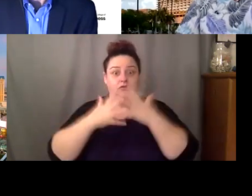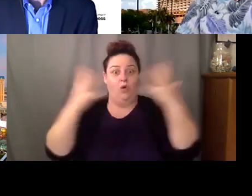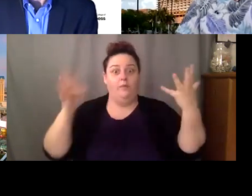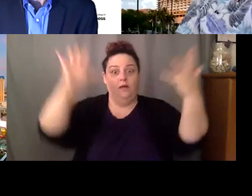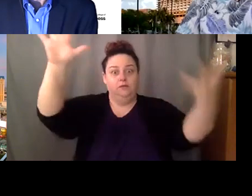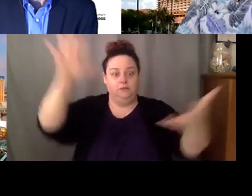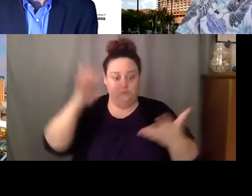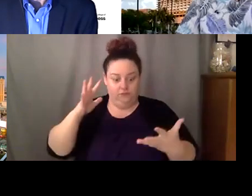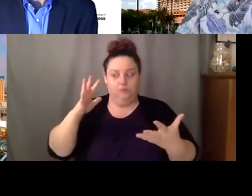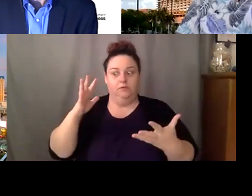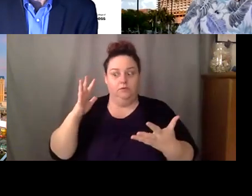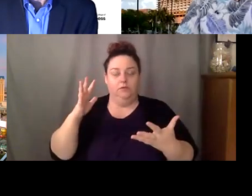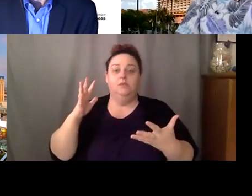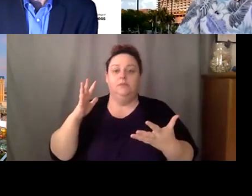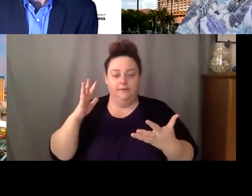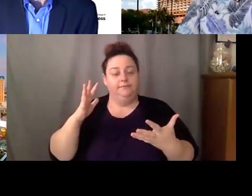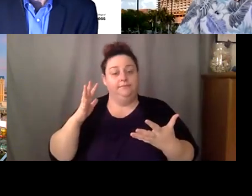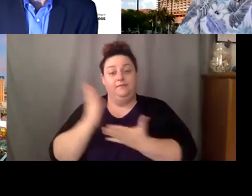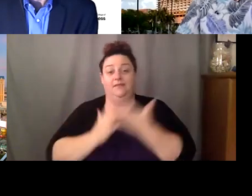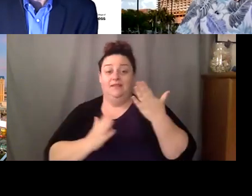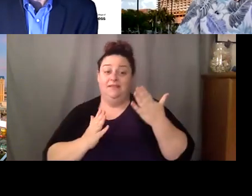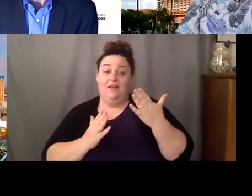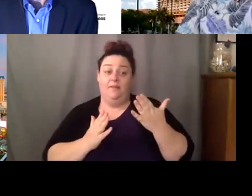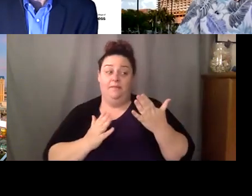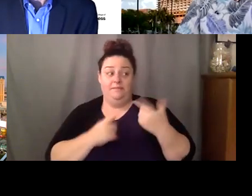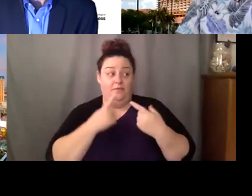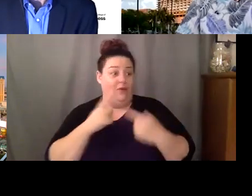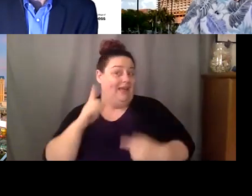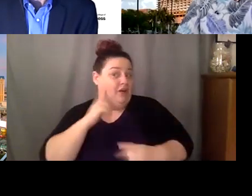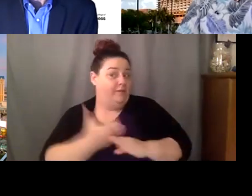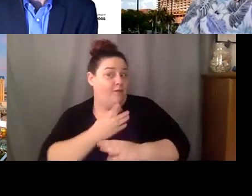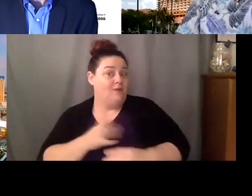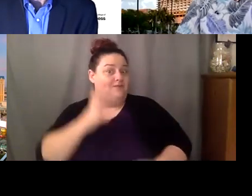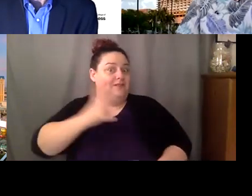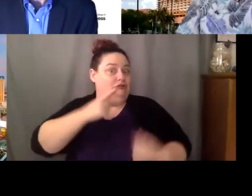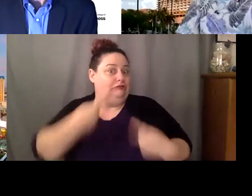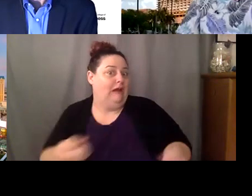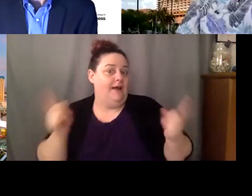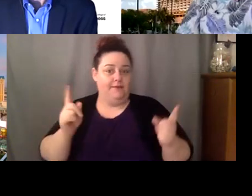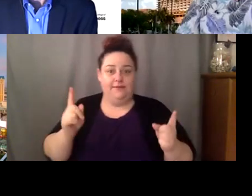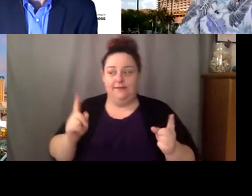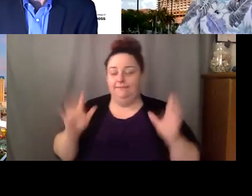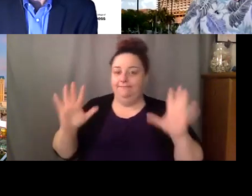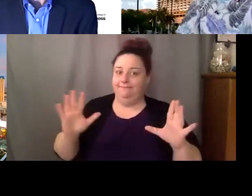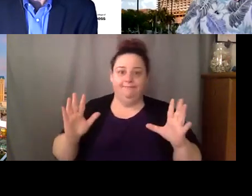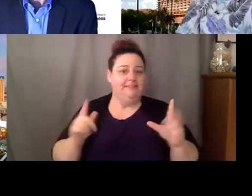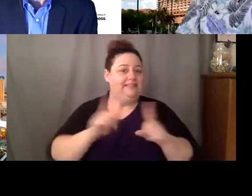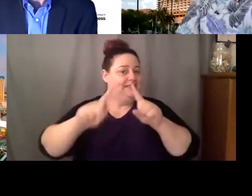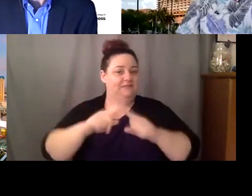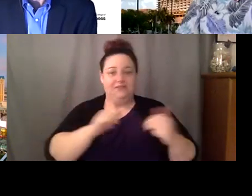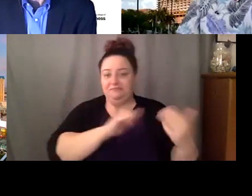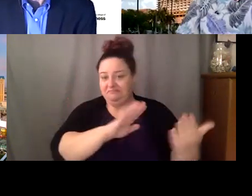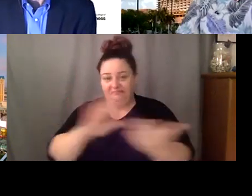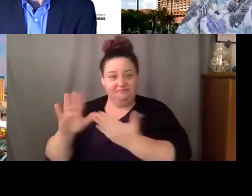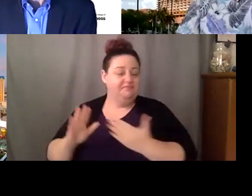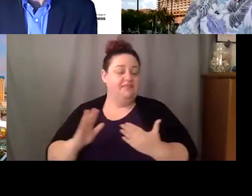information. Some comes out before it's officially released, some afterwards. Everybody has a different